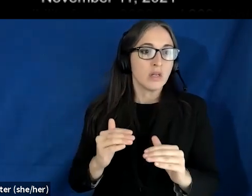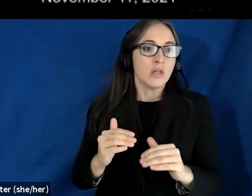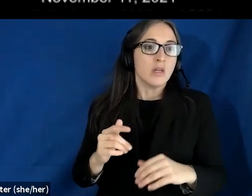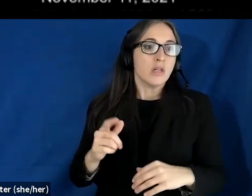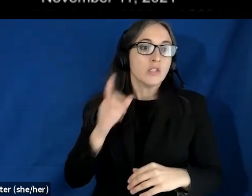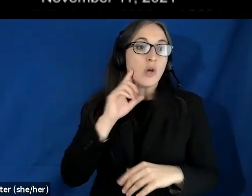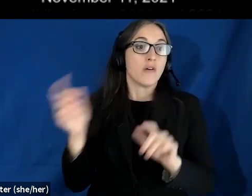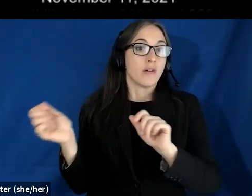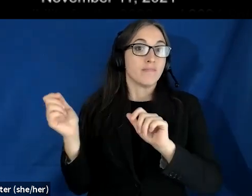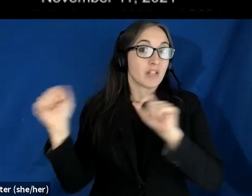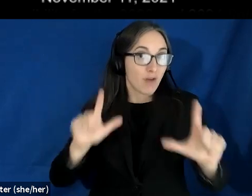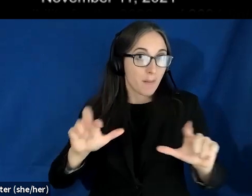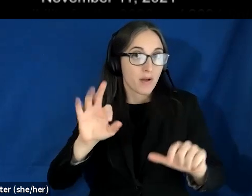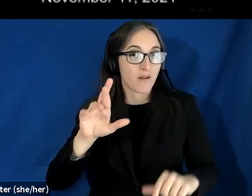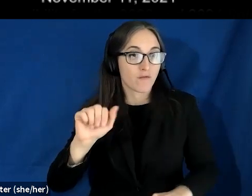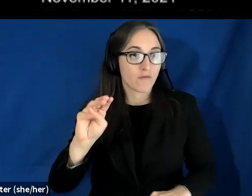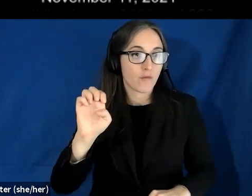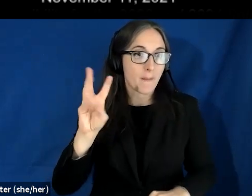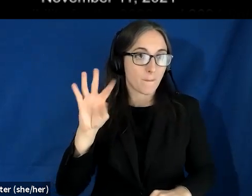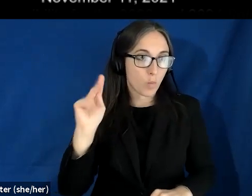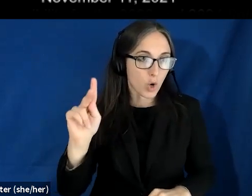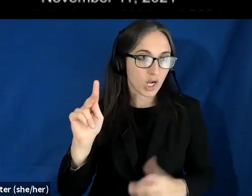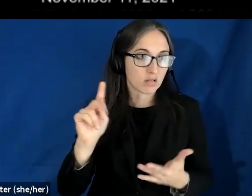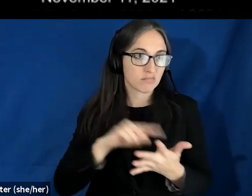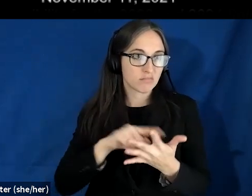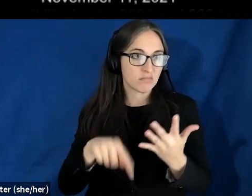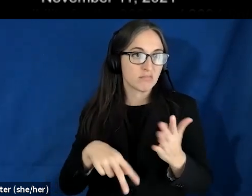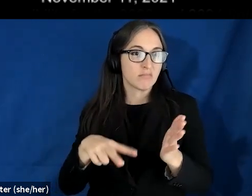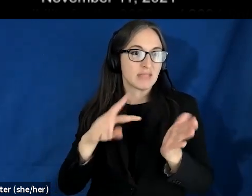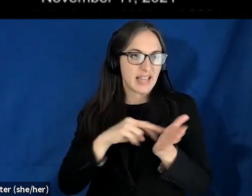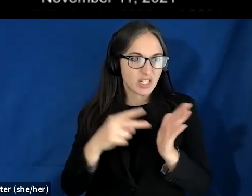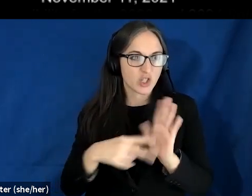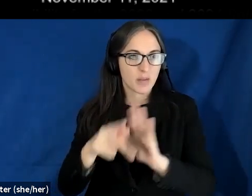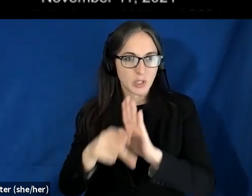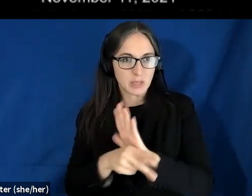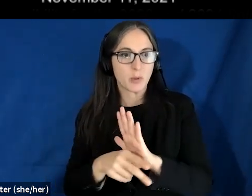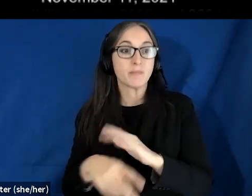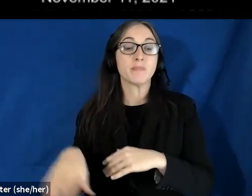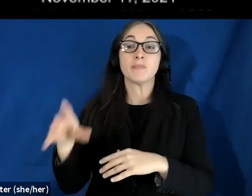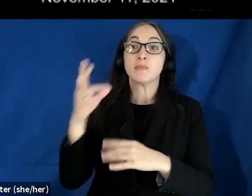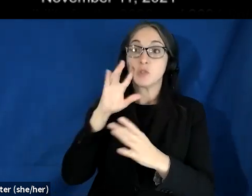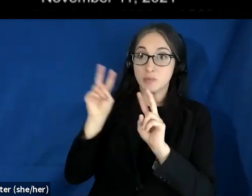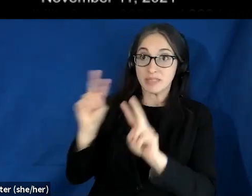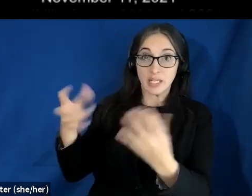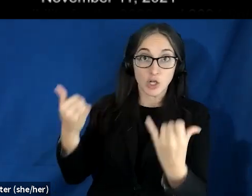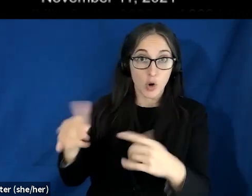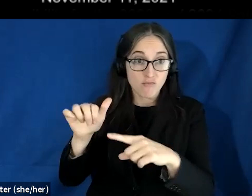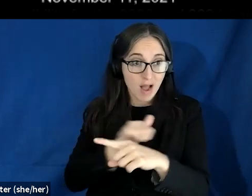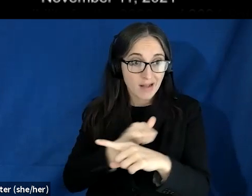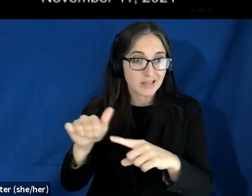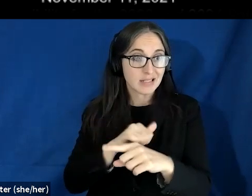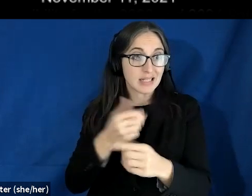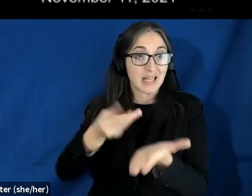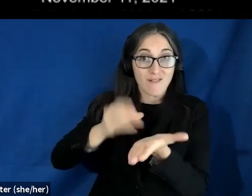be our framework. And then we'd look at current practices like funding, stakeholder roles, policies, guidelines,